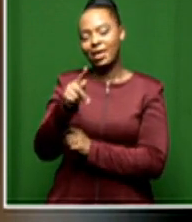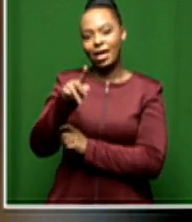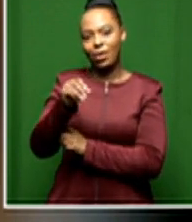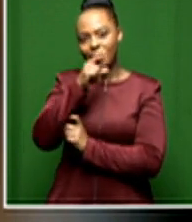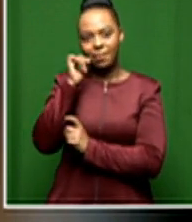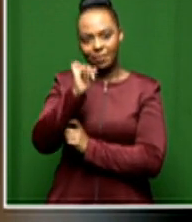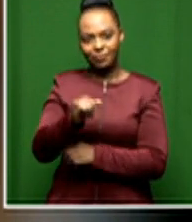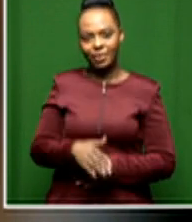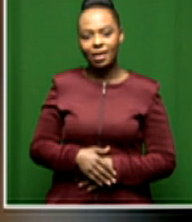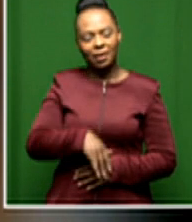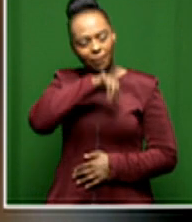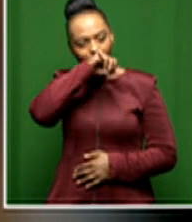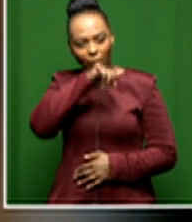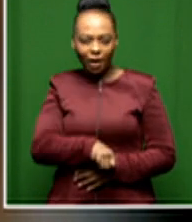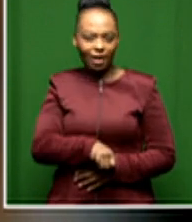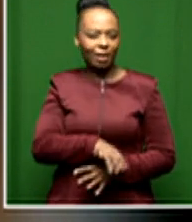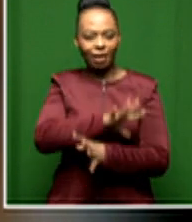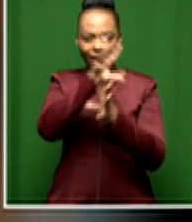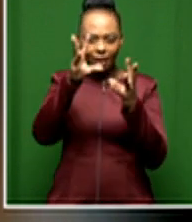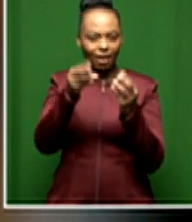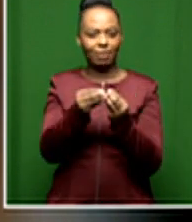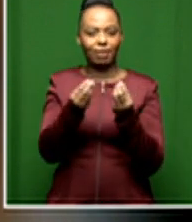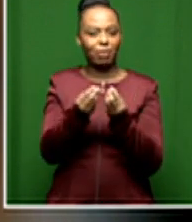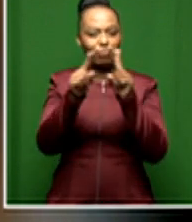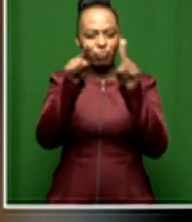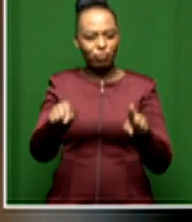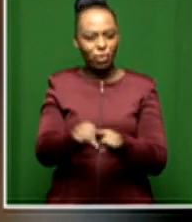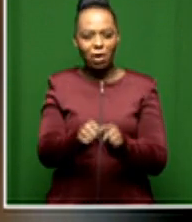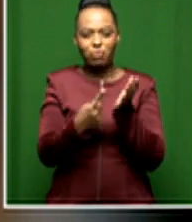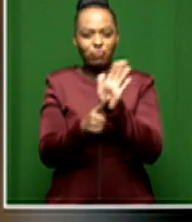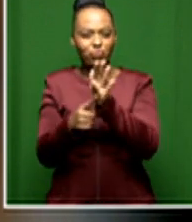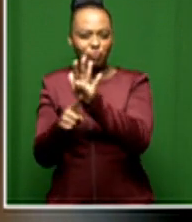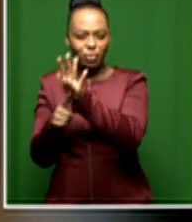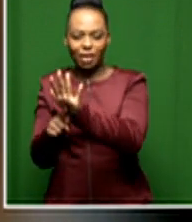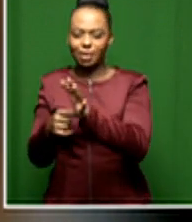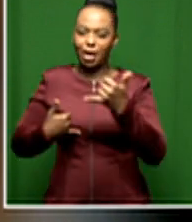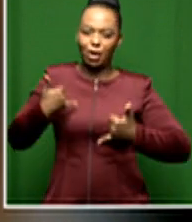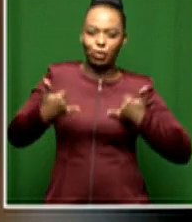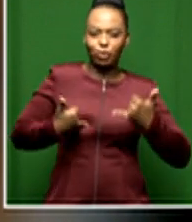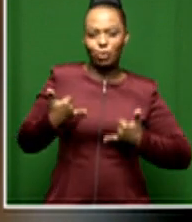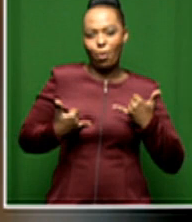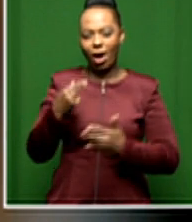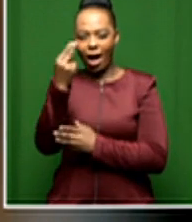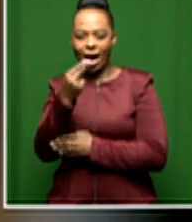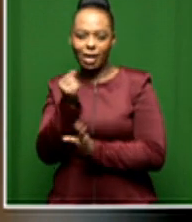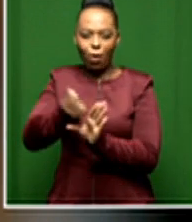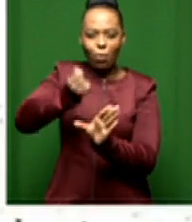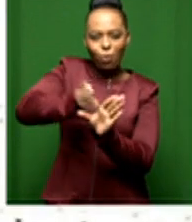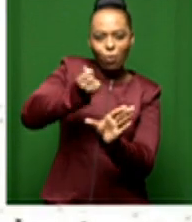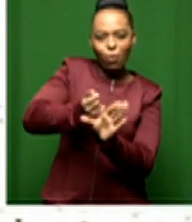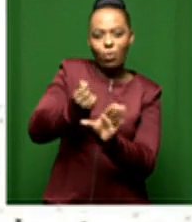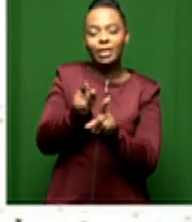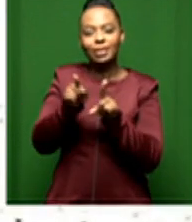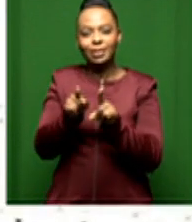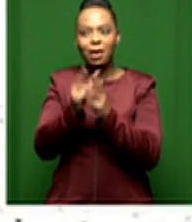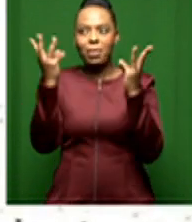all things culinary is evident in every picture on his social media. He finds joy in the art of cooking as well as pleasing the